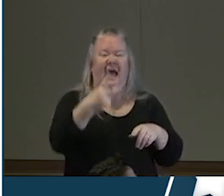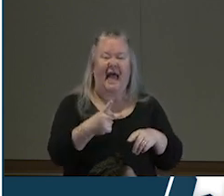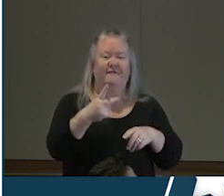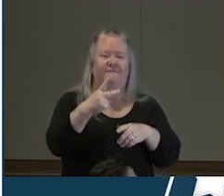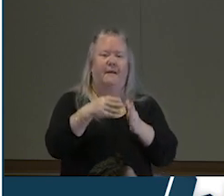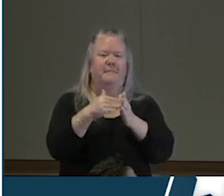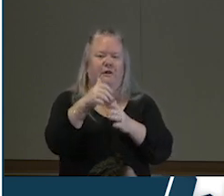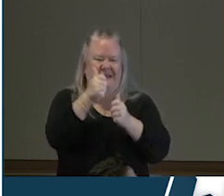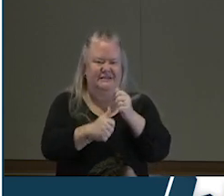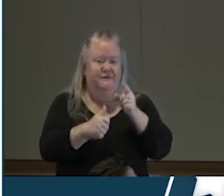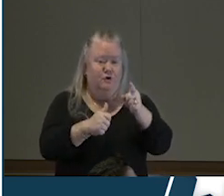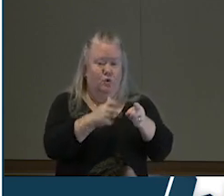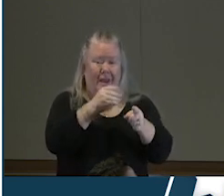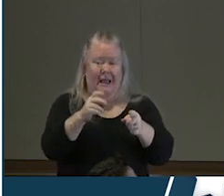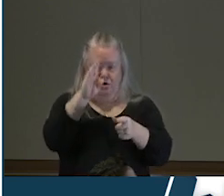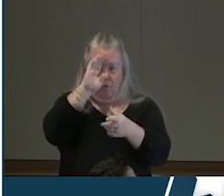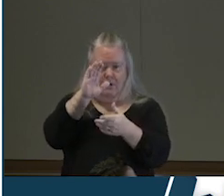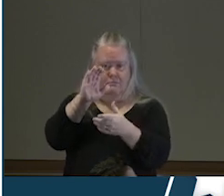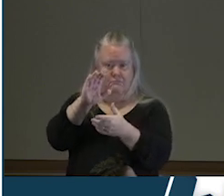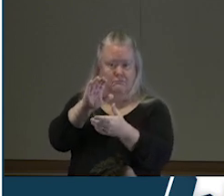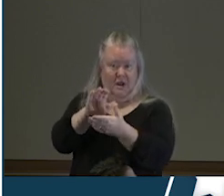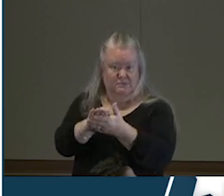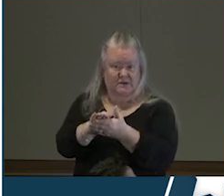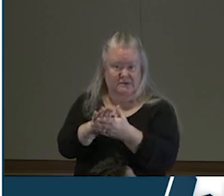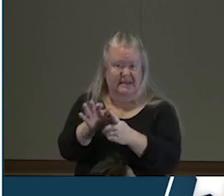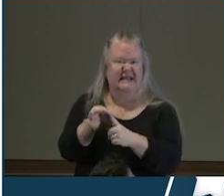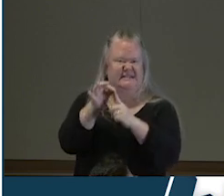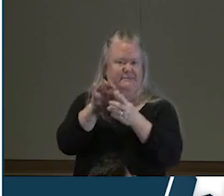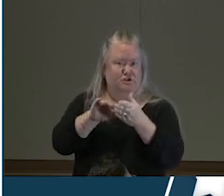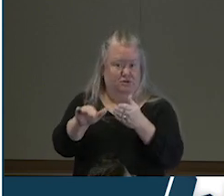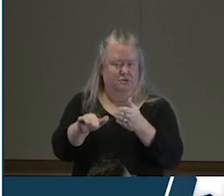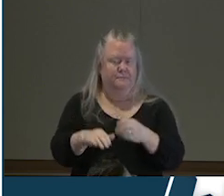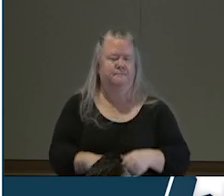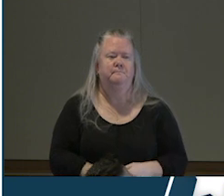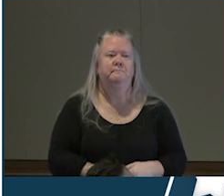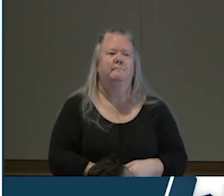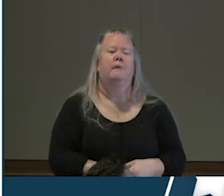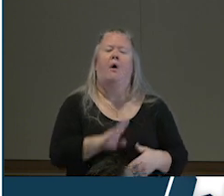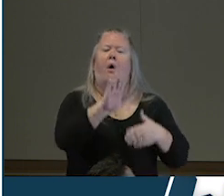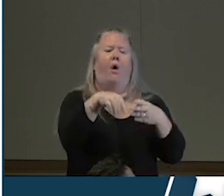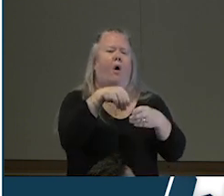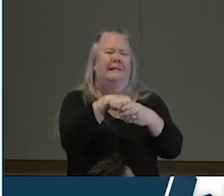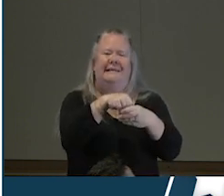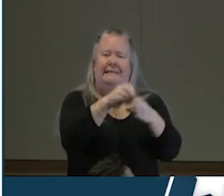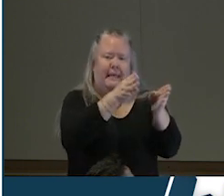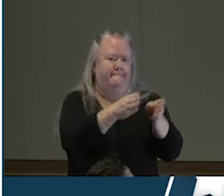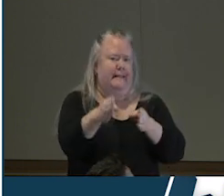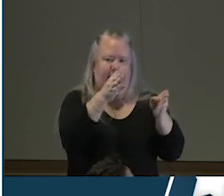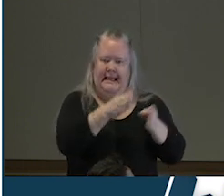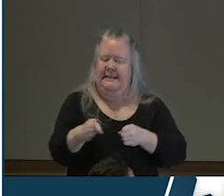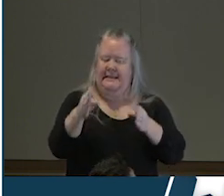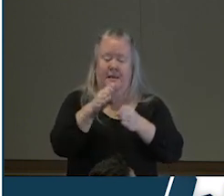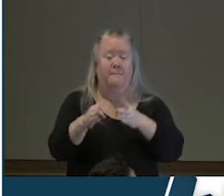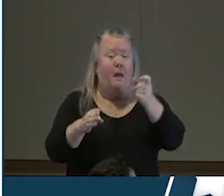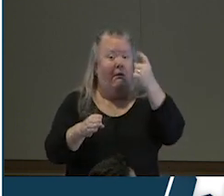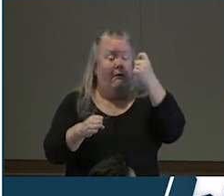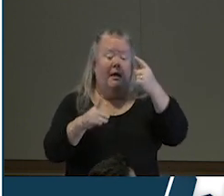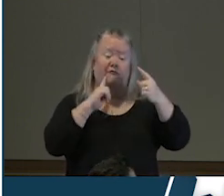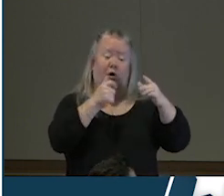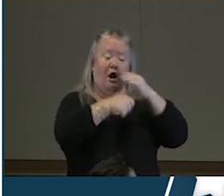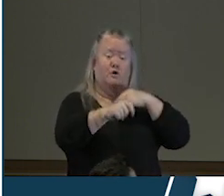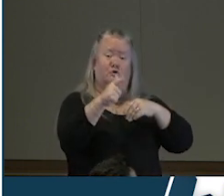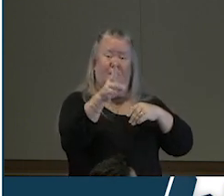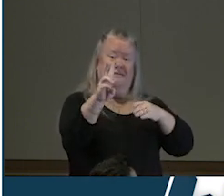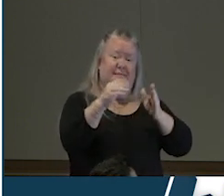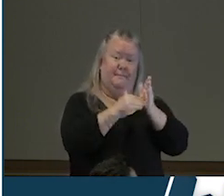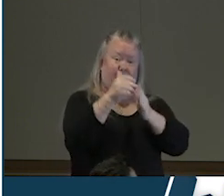$500,000 of each you and your husband's exemption, right? So it's all inside the planning, but as long as we're under